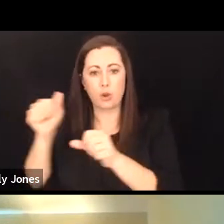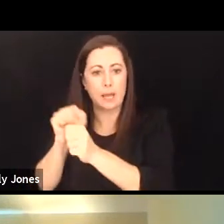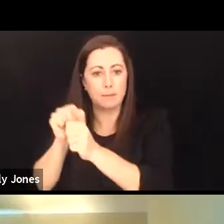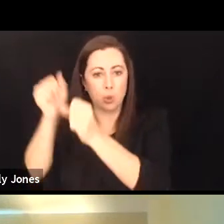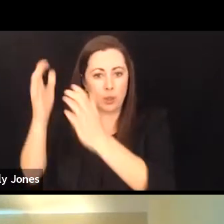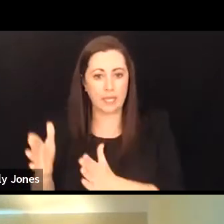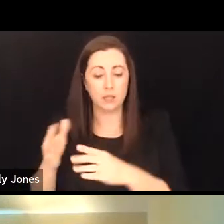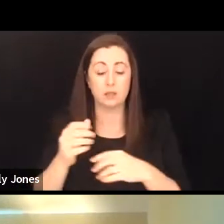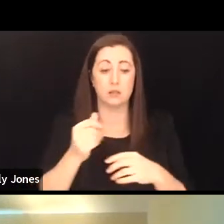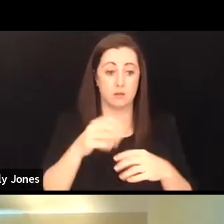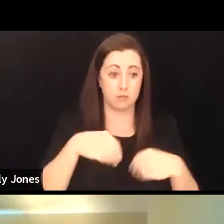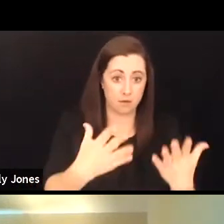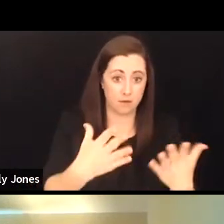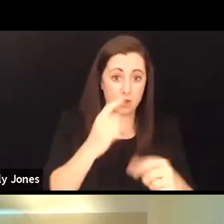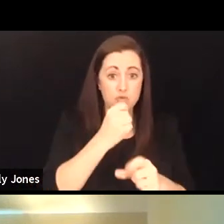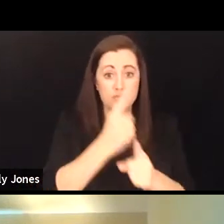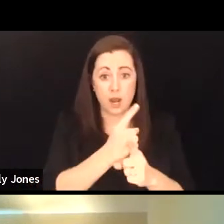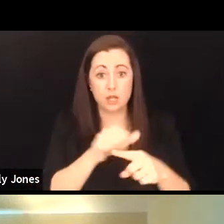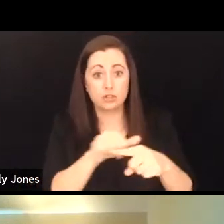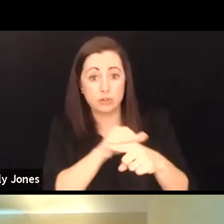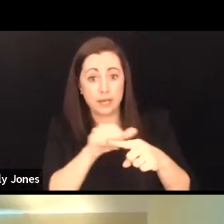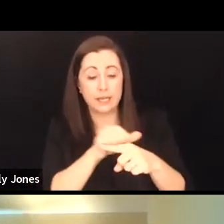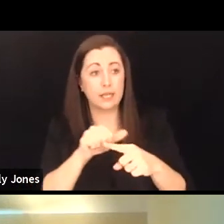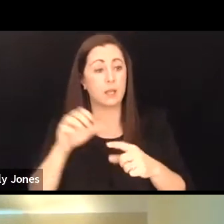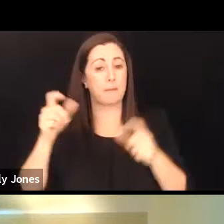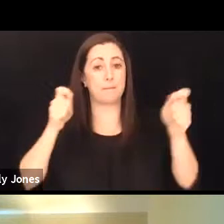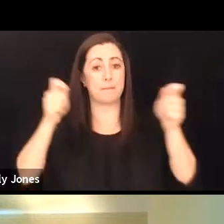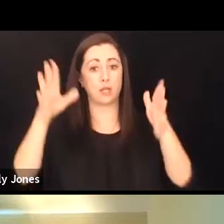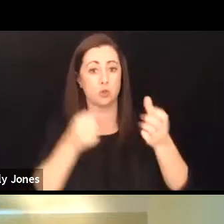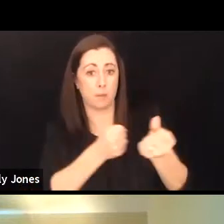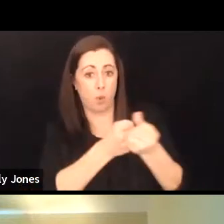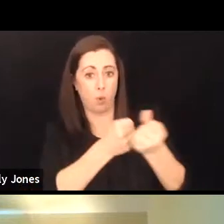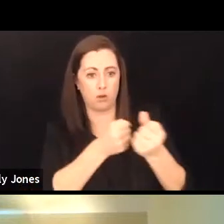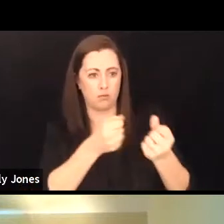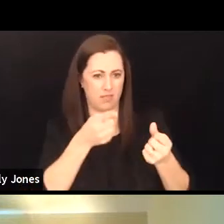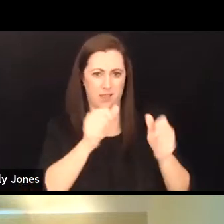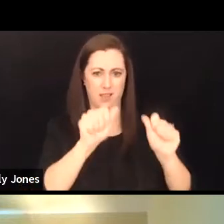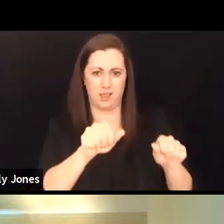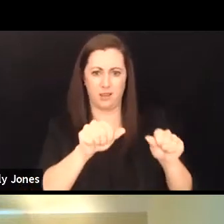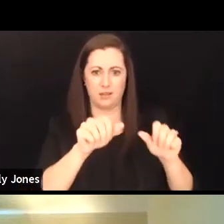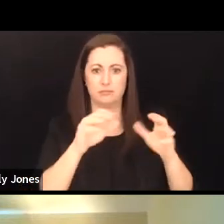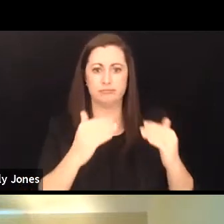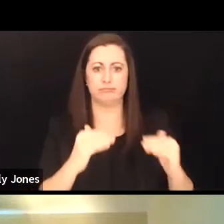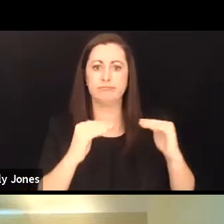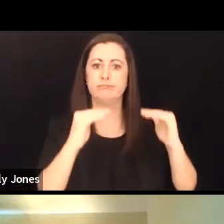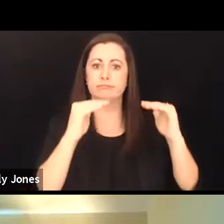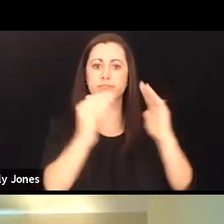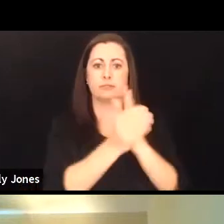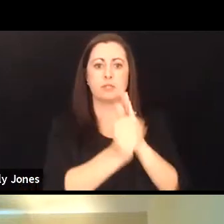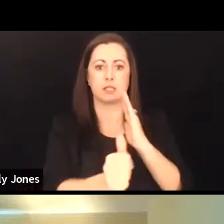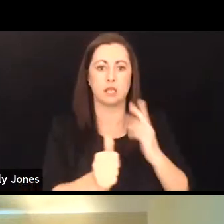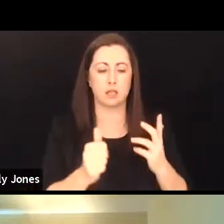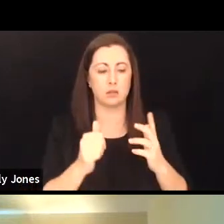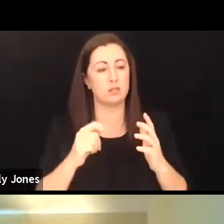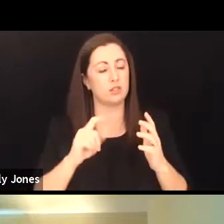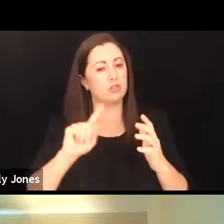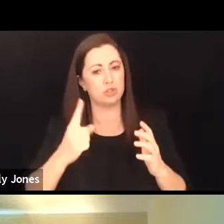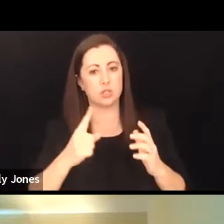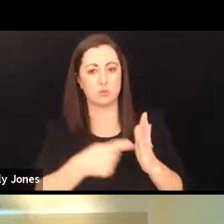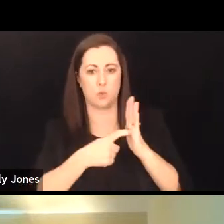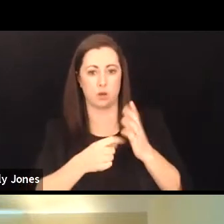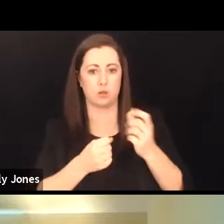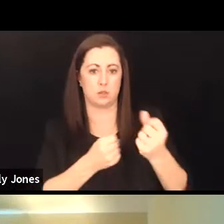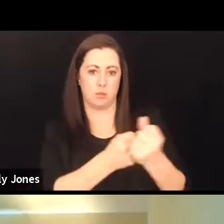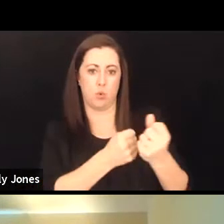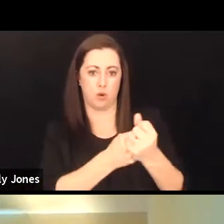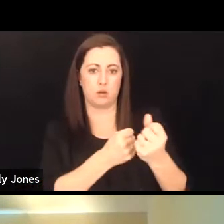management, you can do anything anybody else can do. I mean, we just have to have that support in place. I think that's going to be good. And the